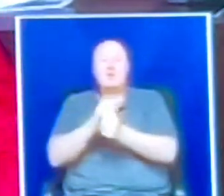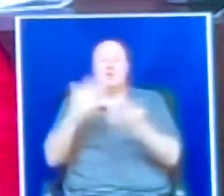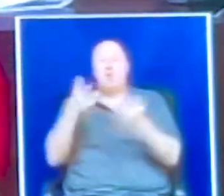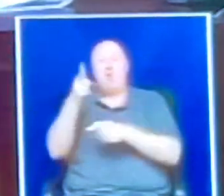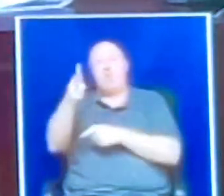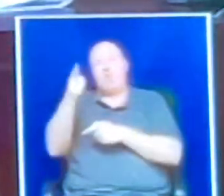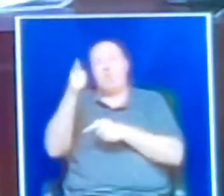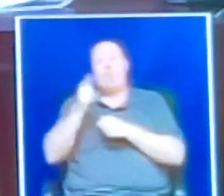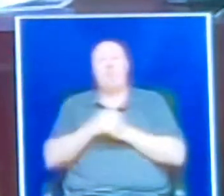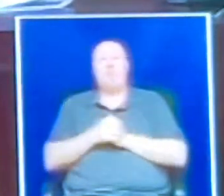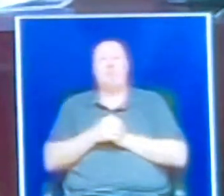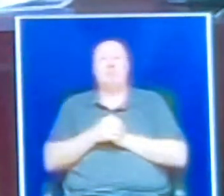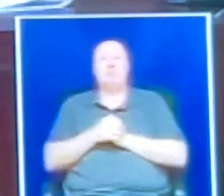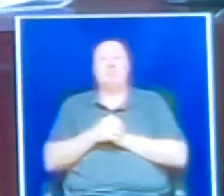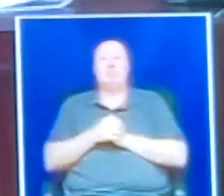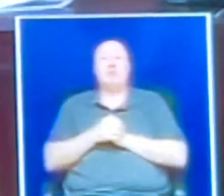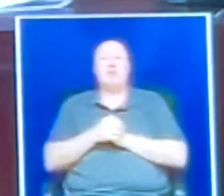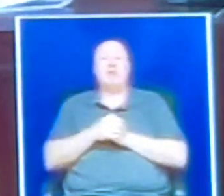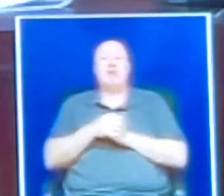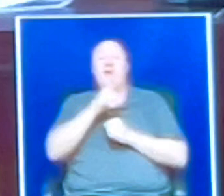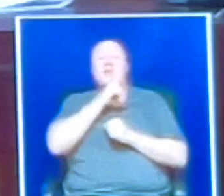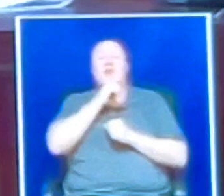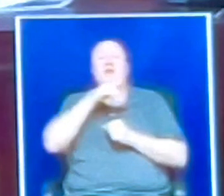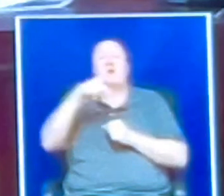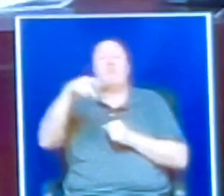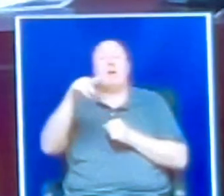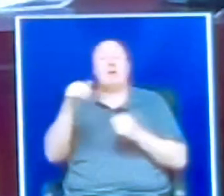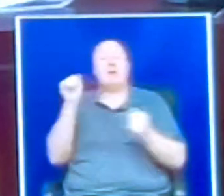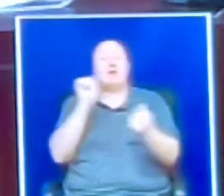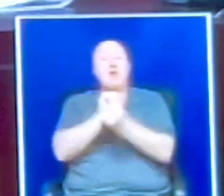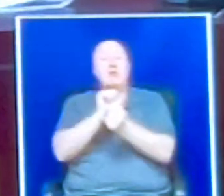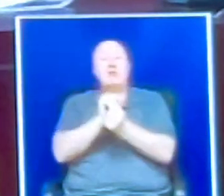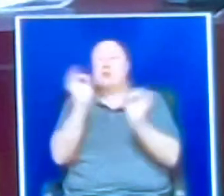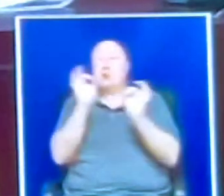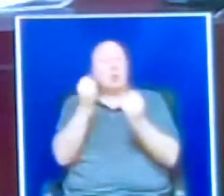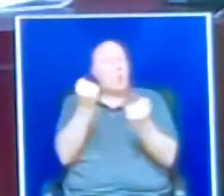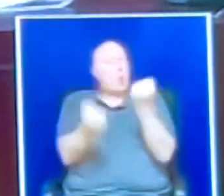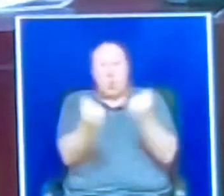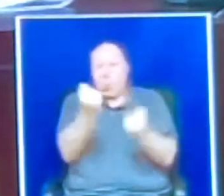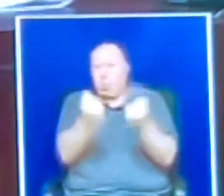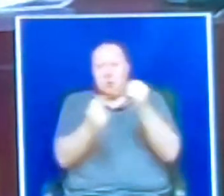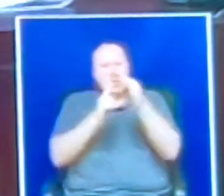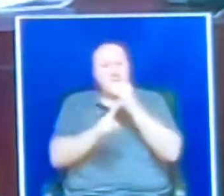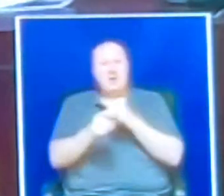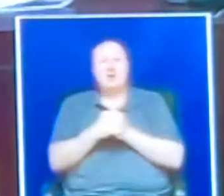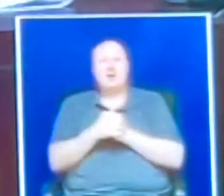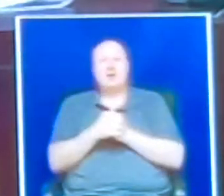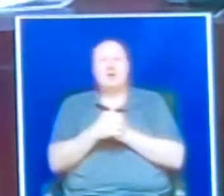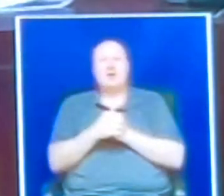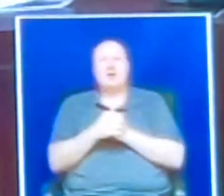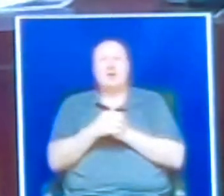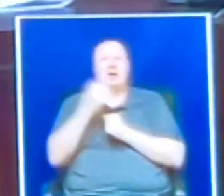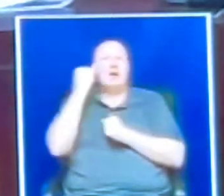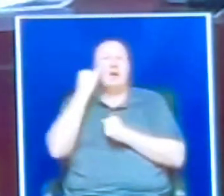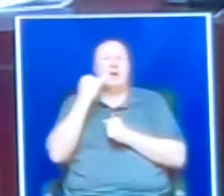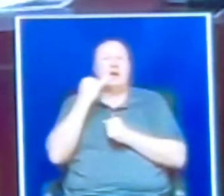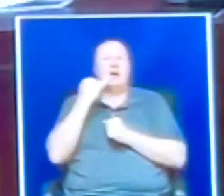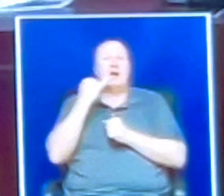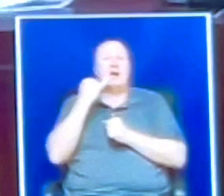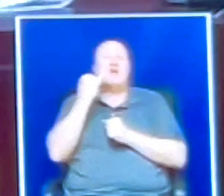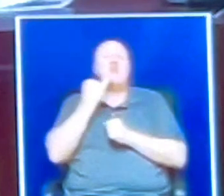killed. Thousands of Palestinians are arrested without trial, even charged in Israeli military